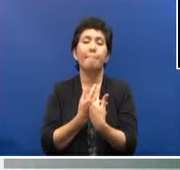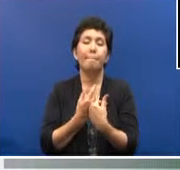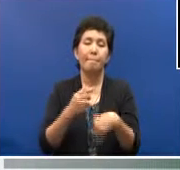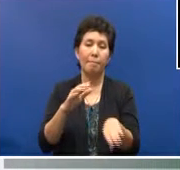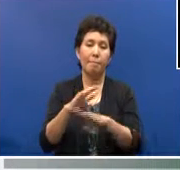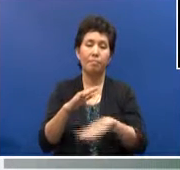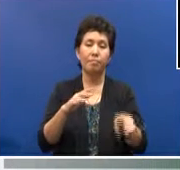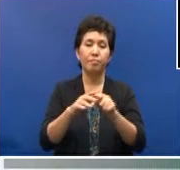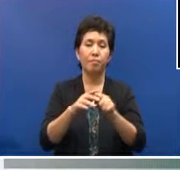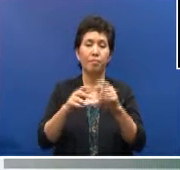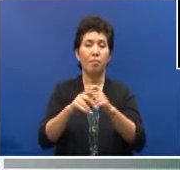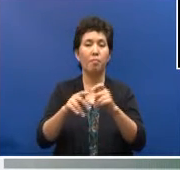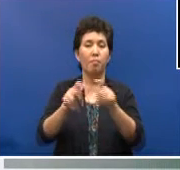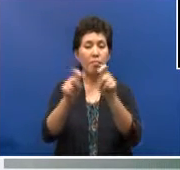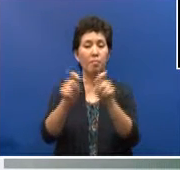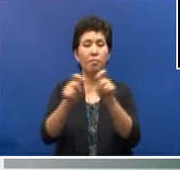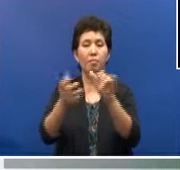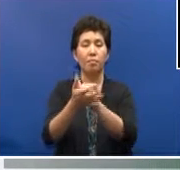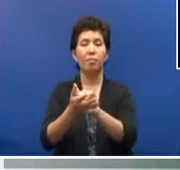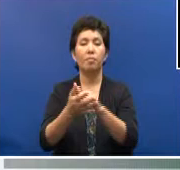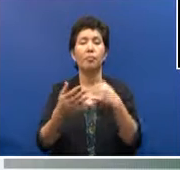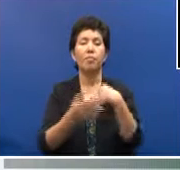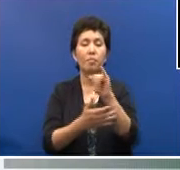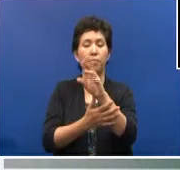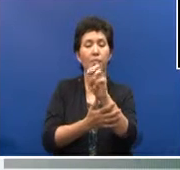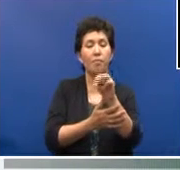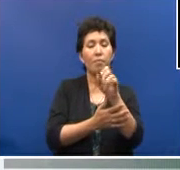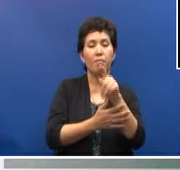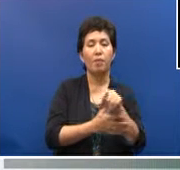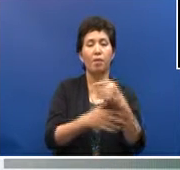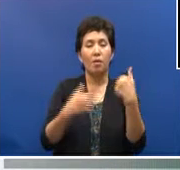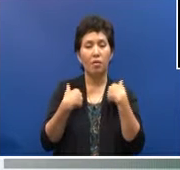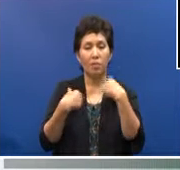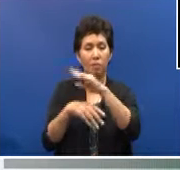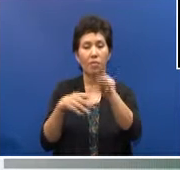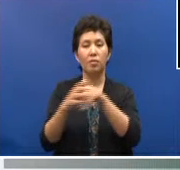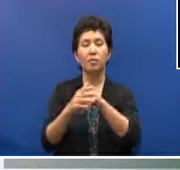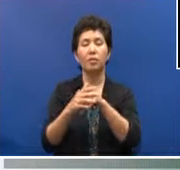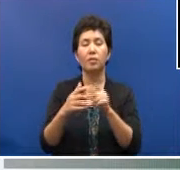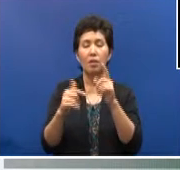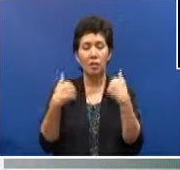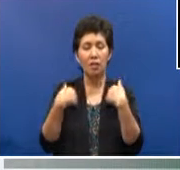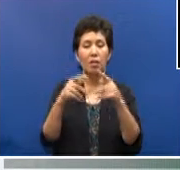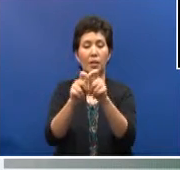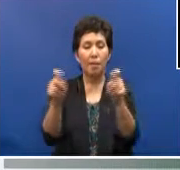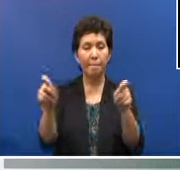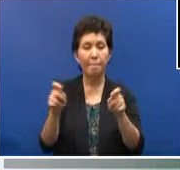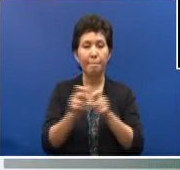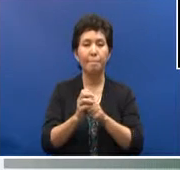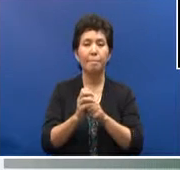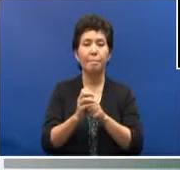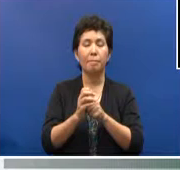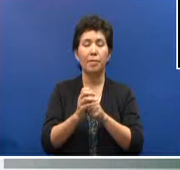basis that their position is inferior. Okay, hence they are deemed unfit to shoulder high positions, gain